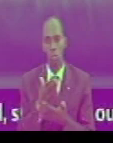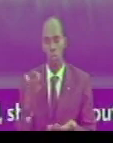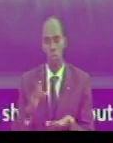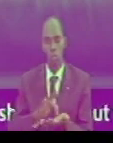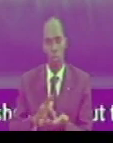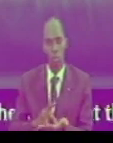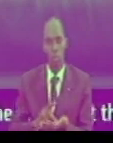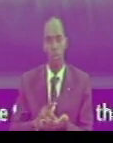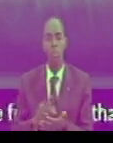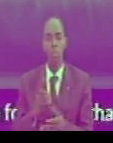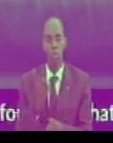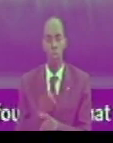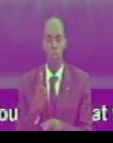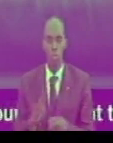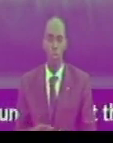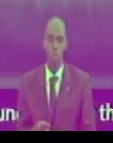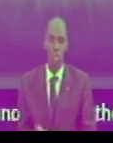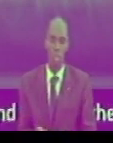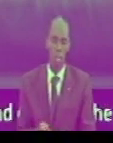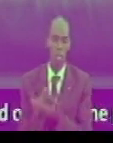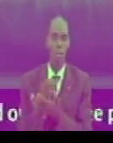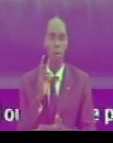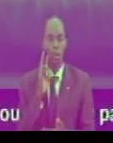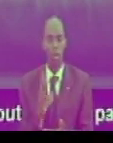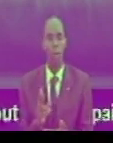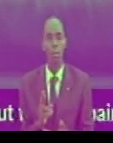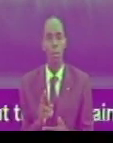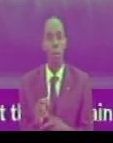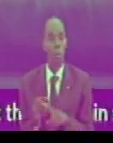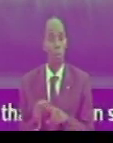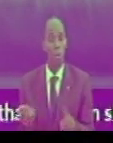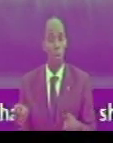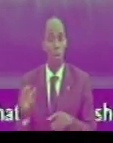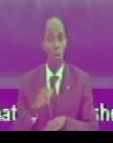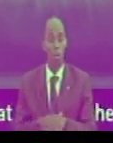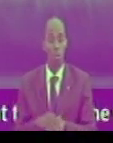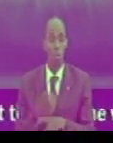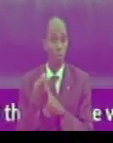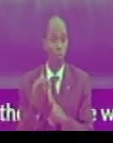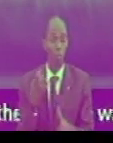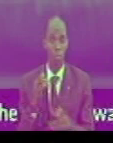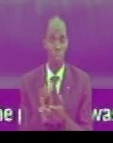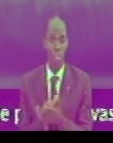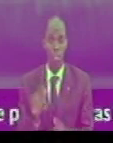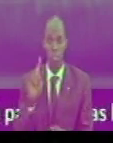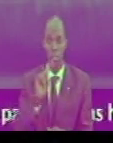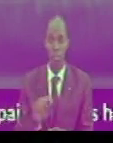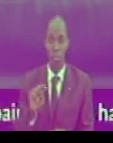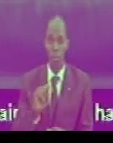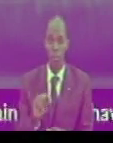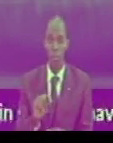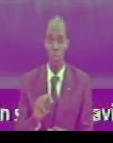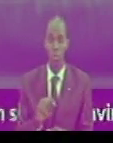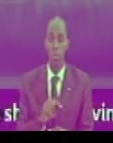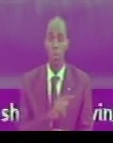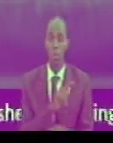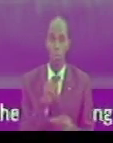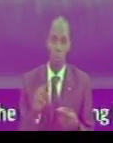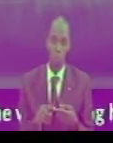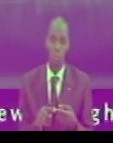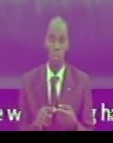Tuesday, when our bus entered this campground, I felt something left me.